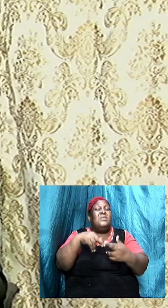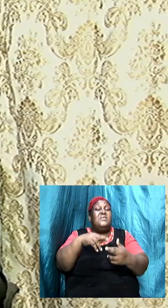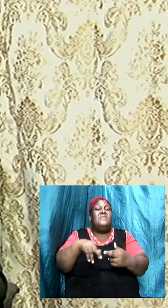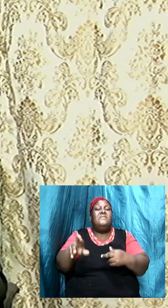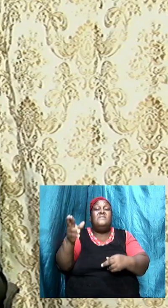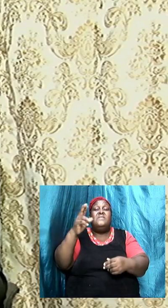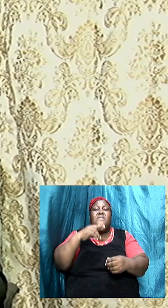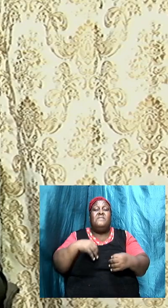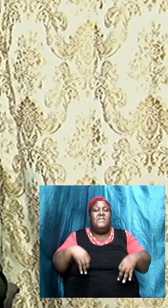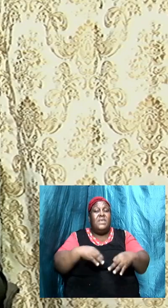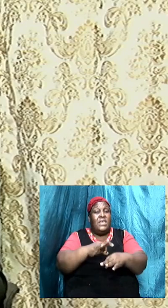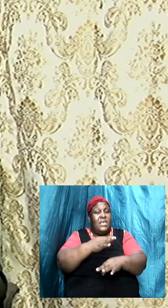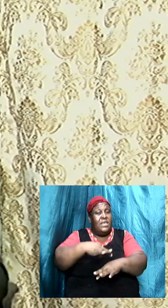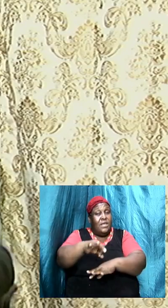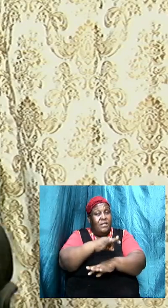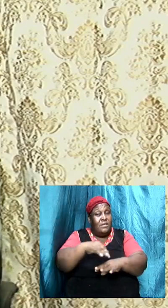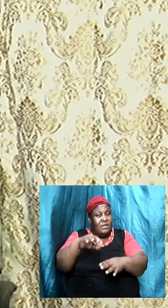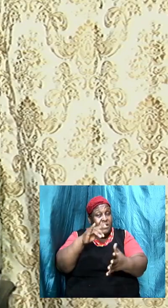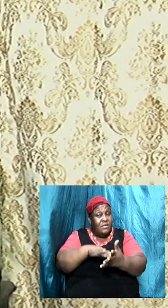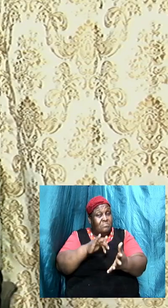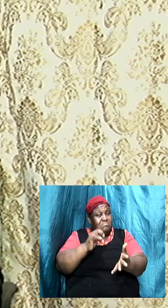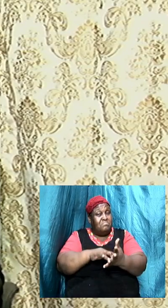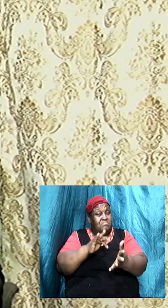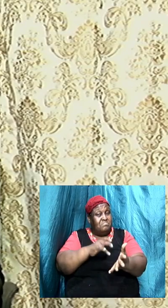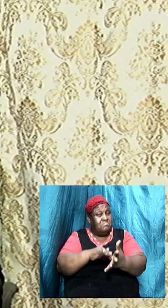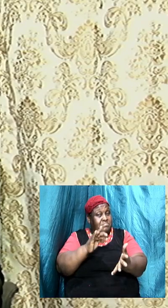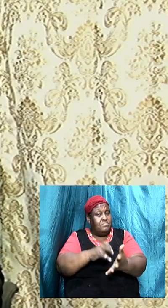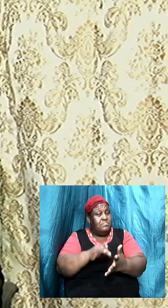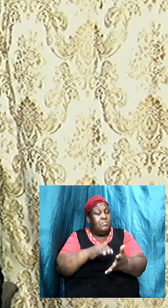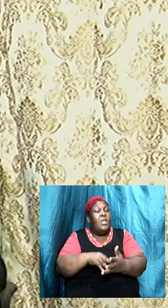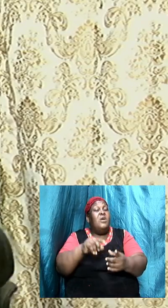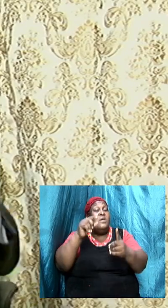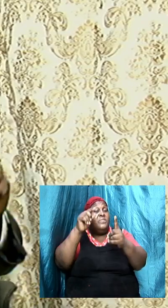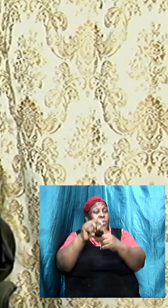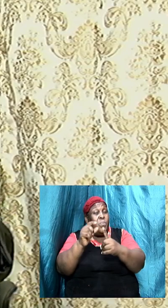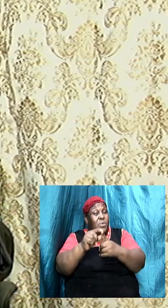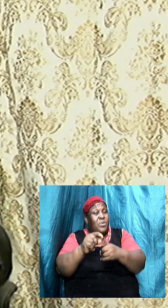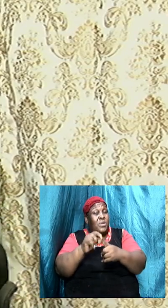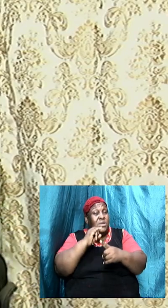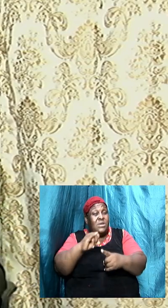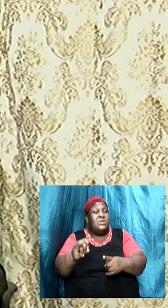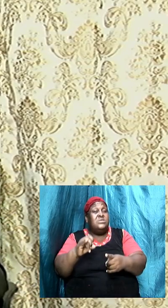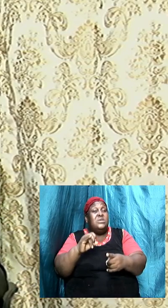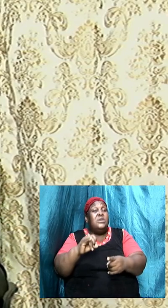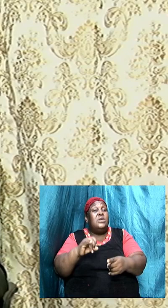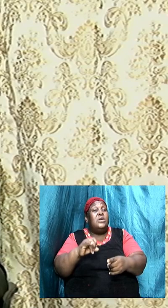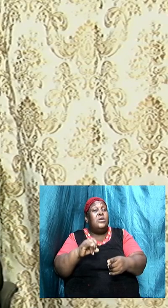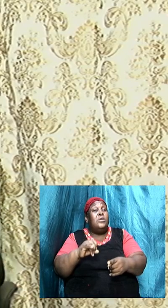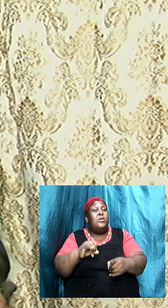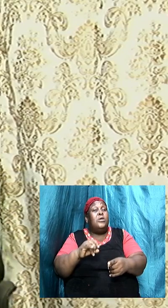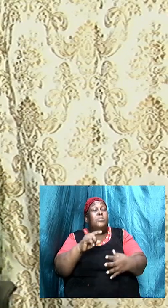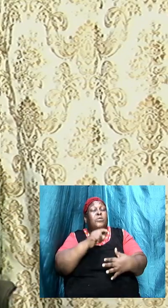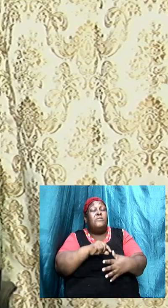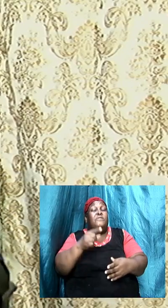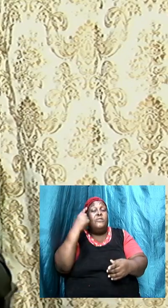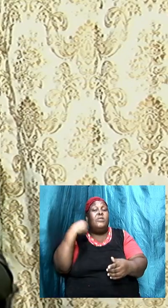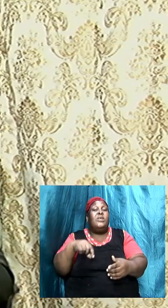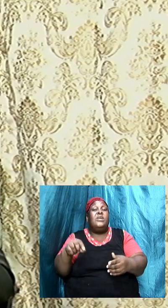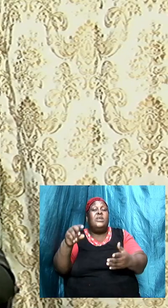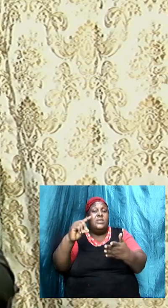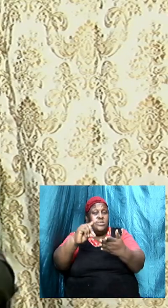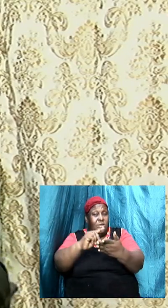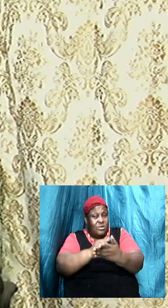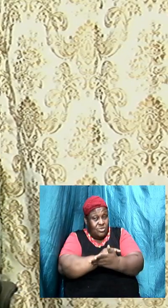itself that the word is profitable for what? Doctrine, and that is